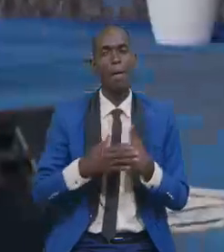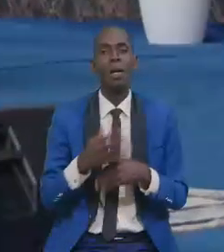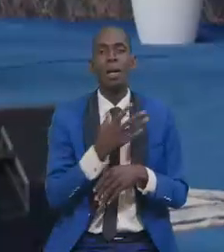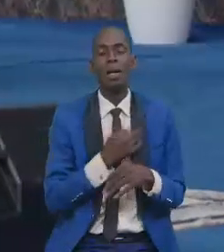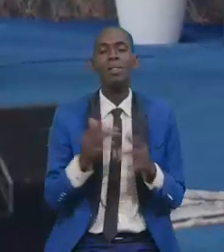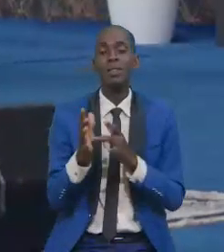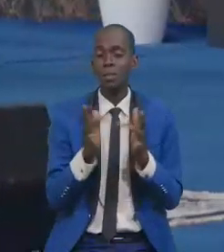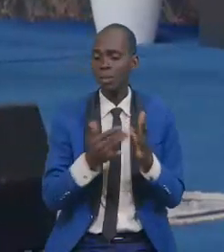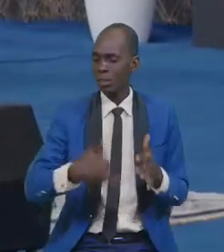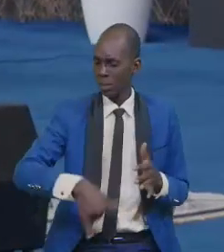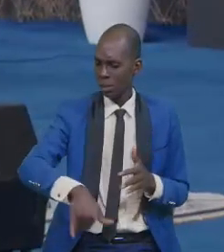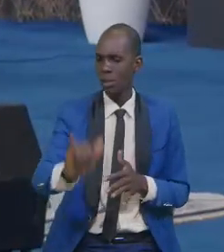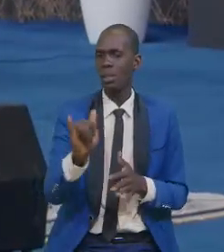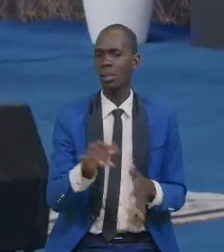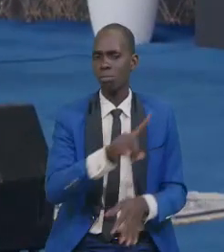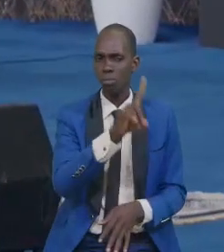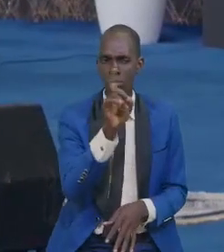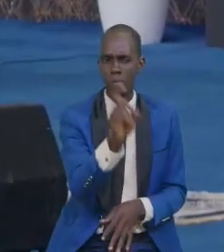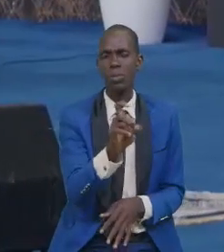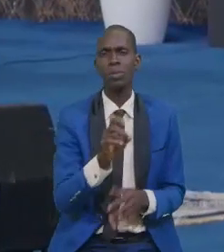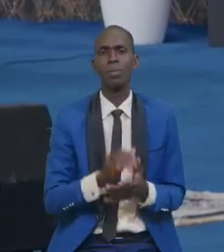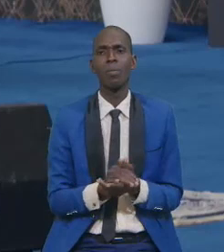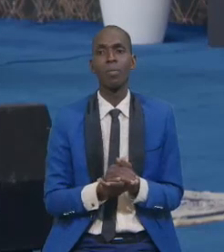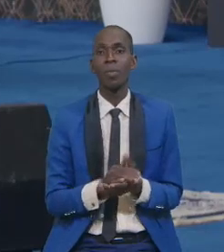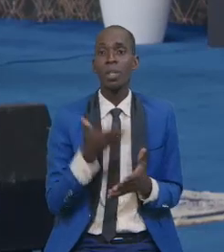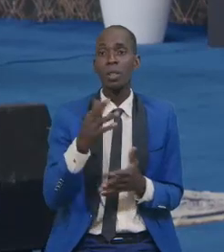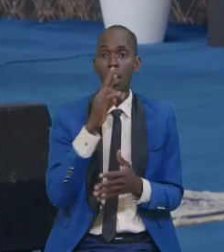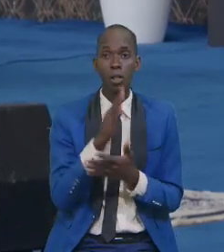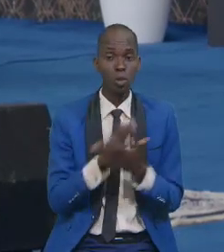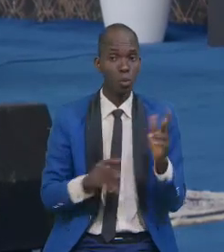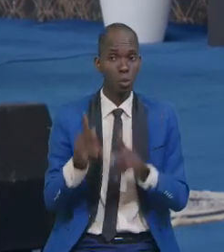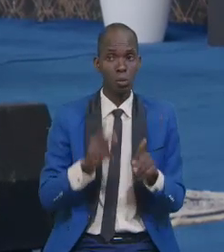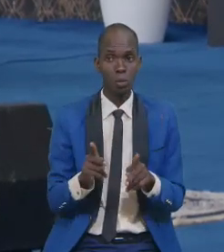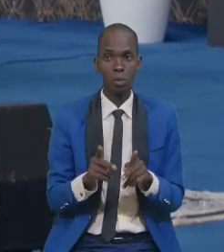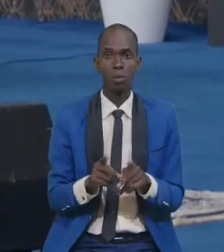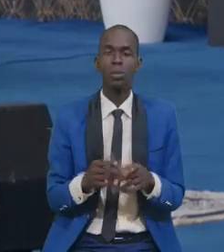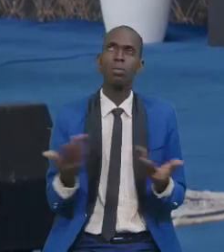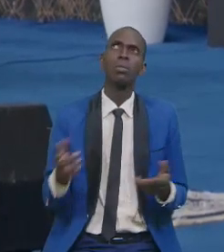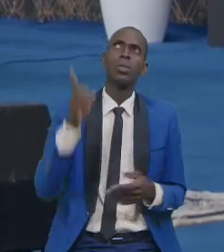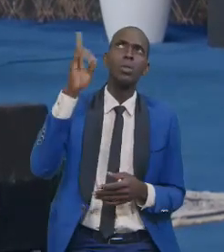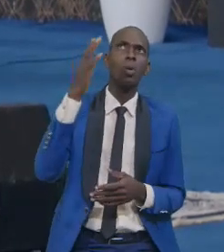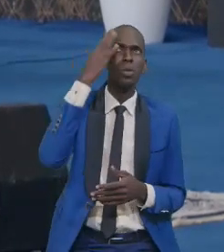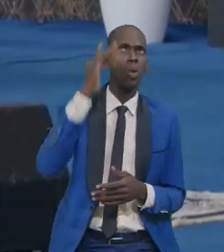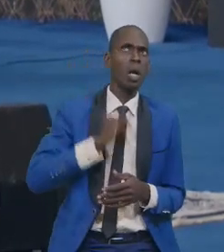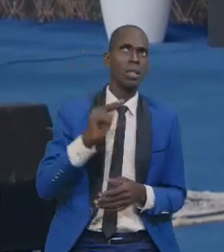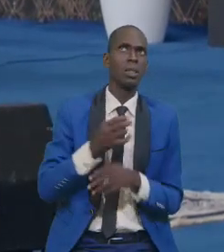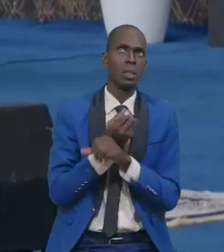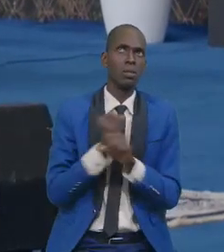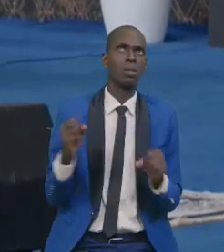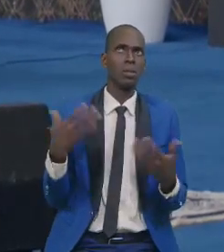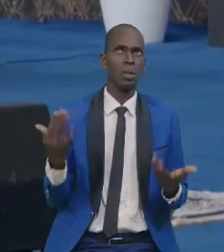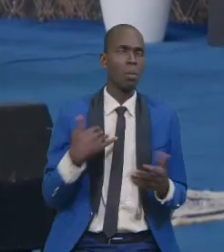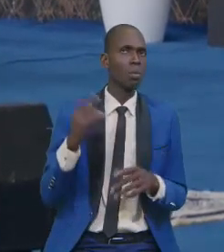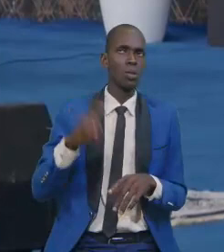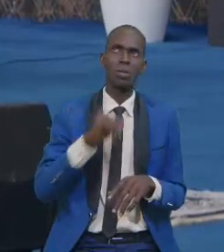still asked. There are people that God knows I need salvation. Yes, he knows, but you must tell him.